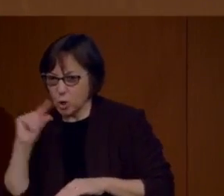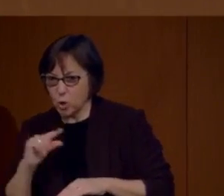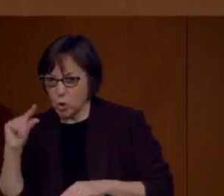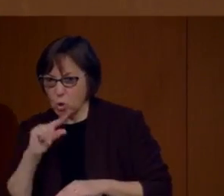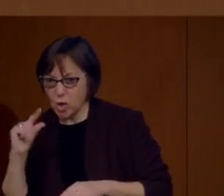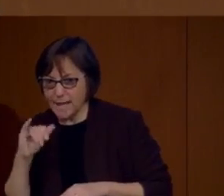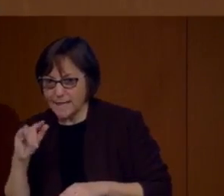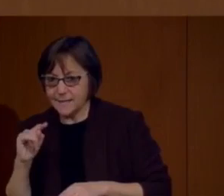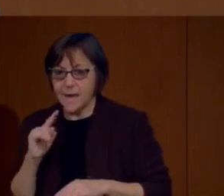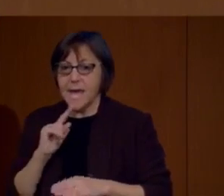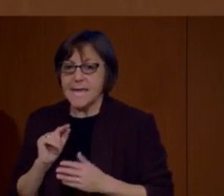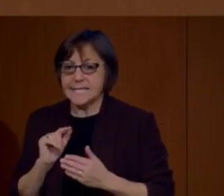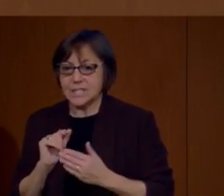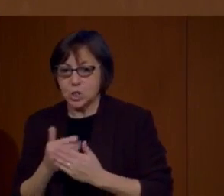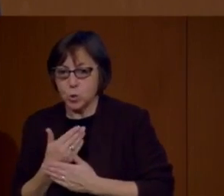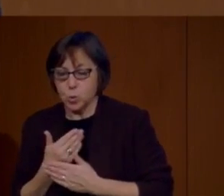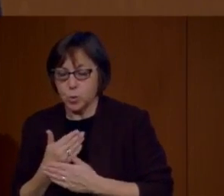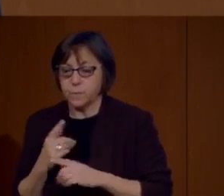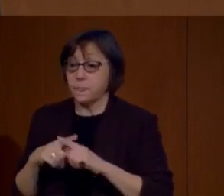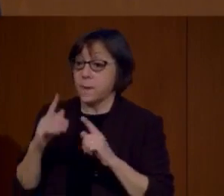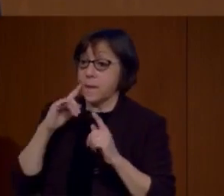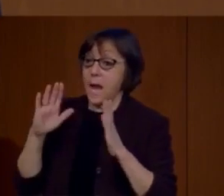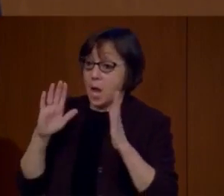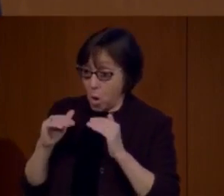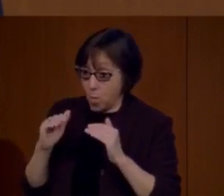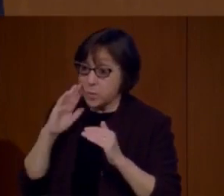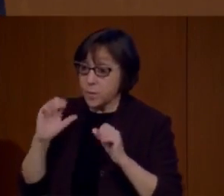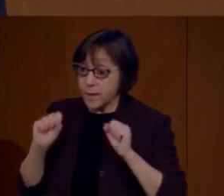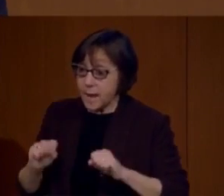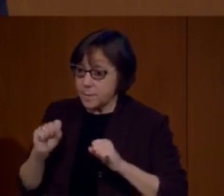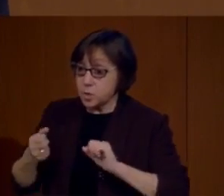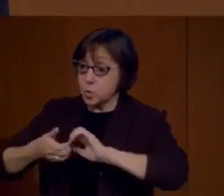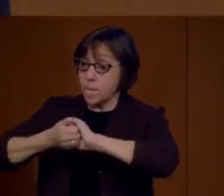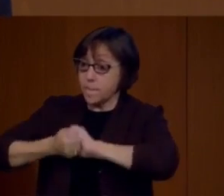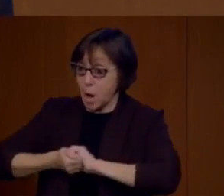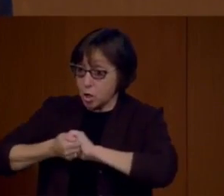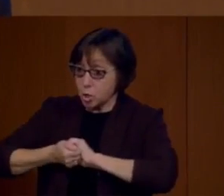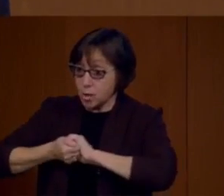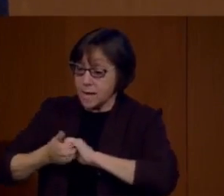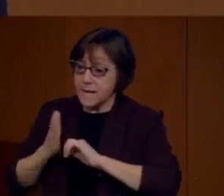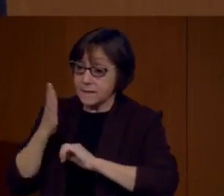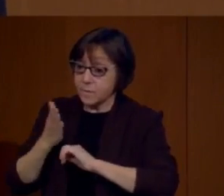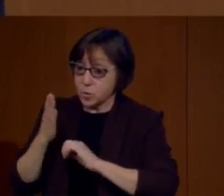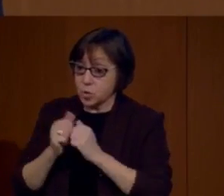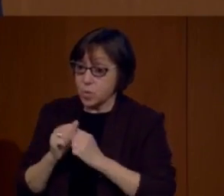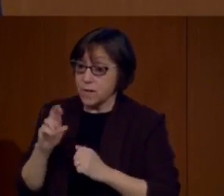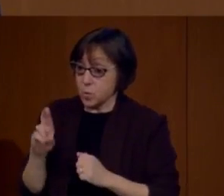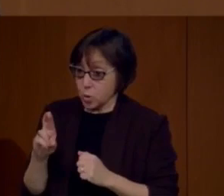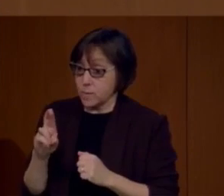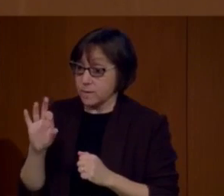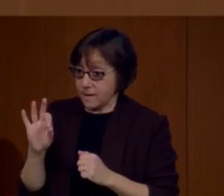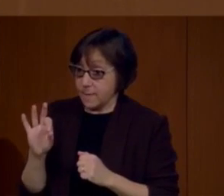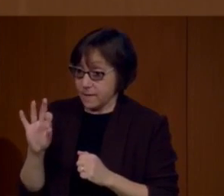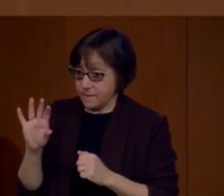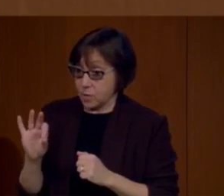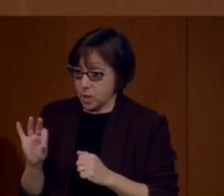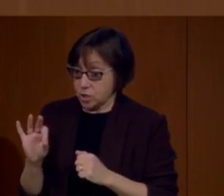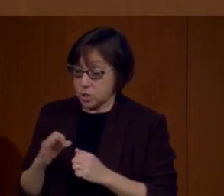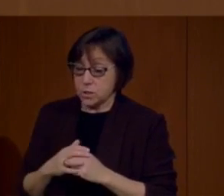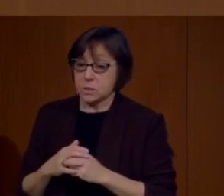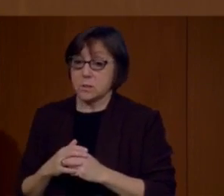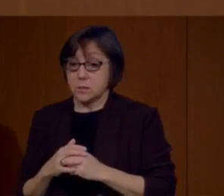kind of new, that I hope that we'll be able to partner in the future with the Ruderman Foundation